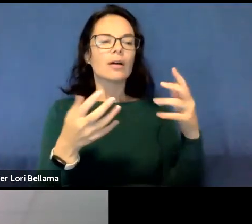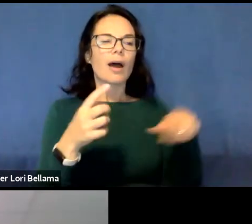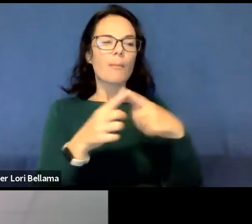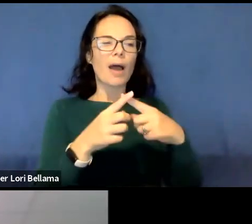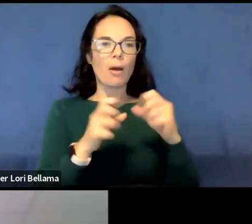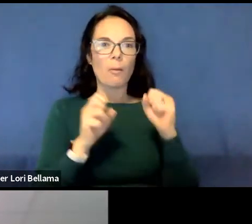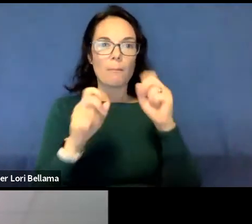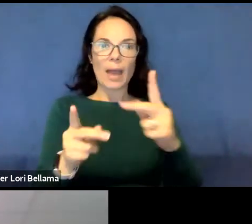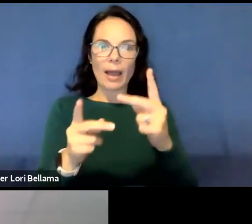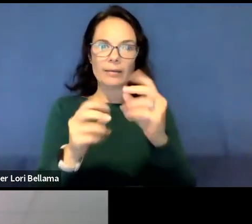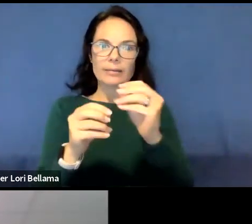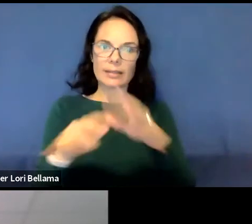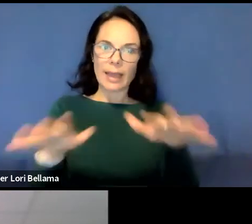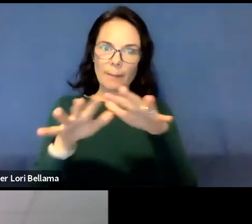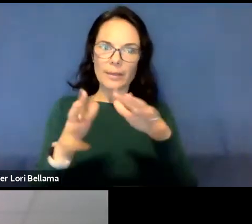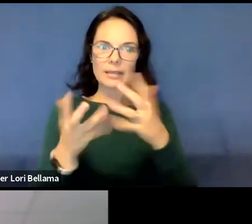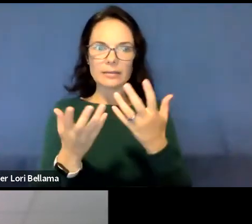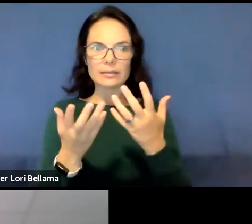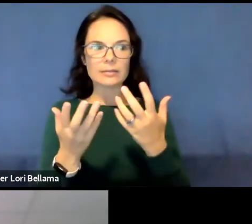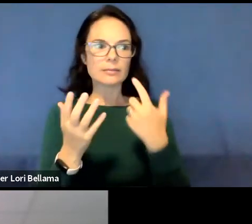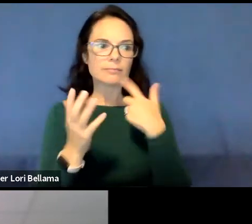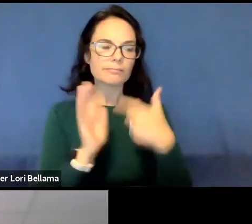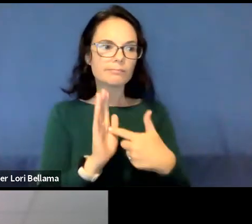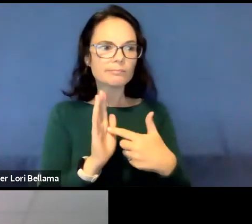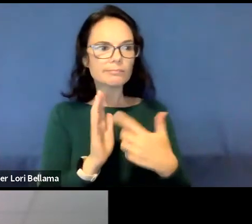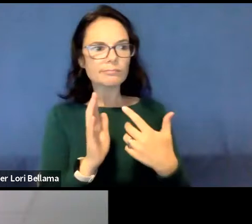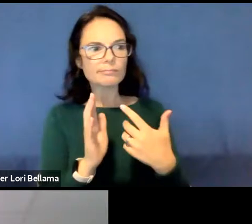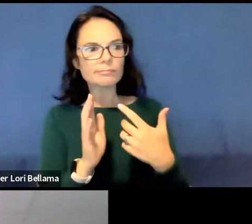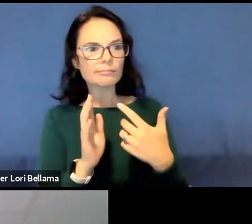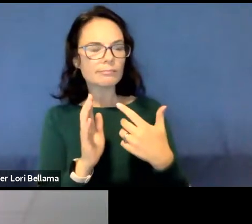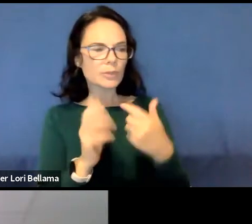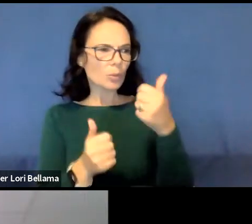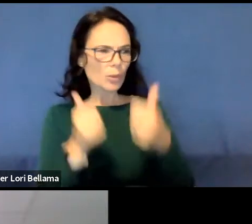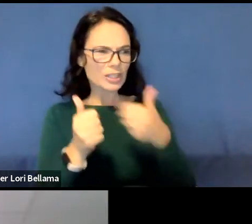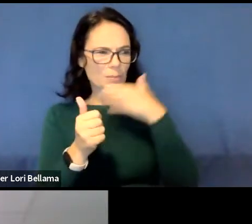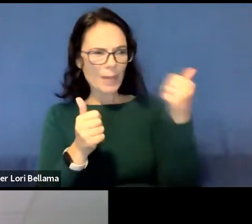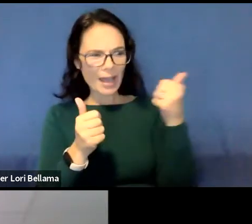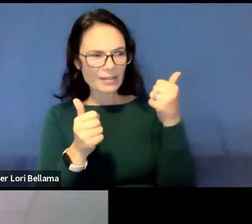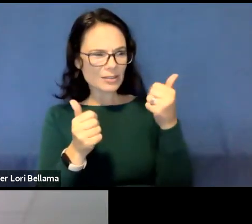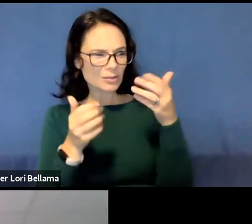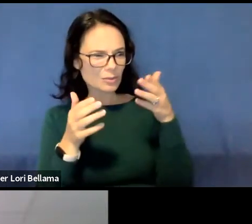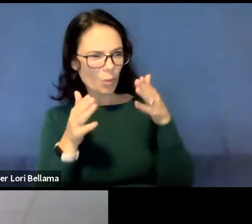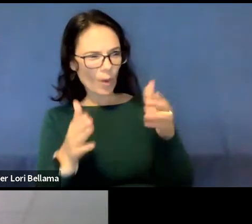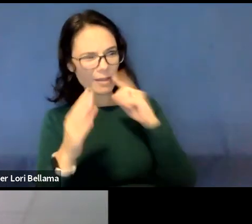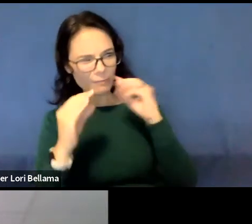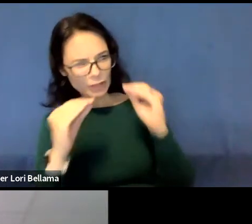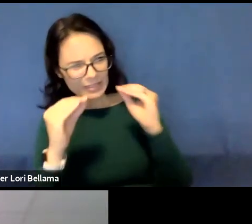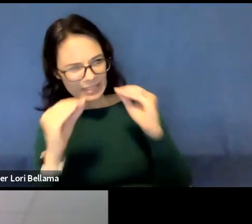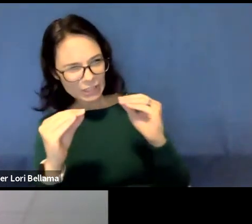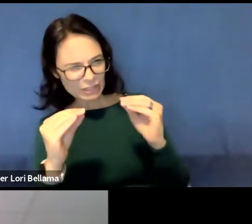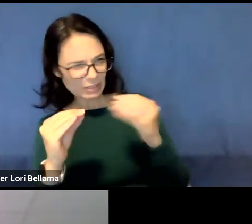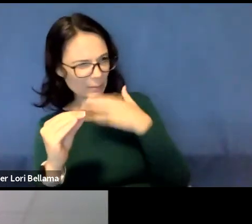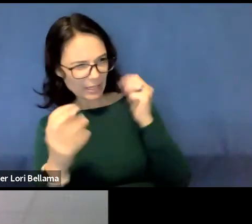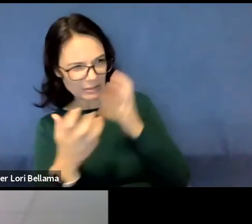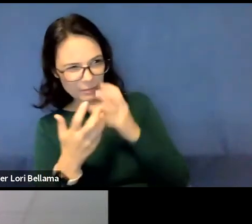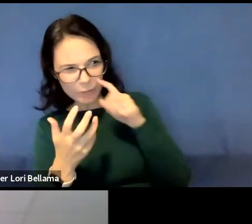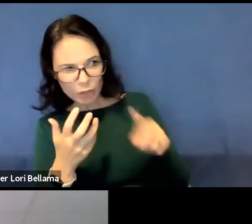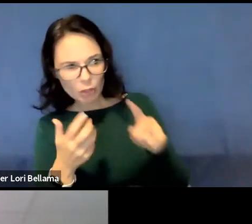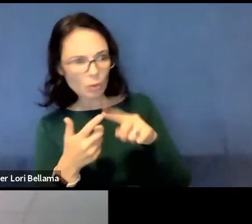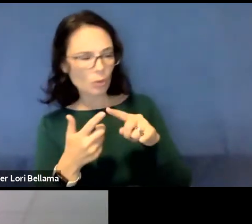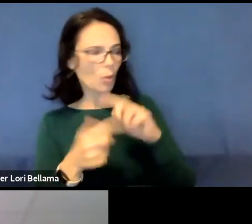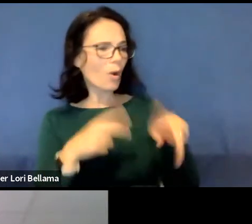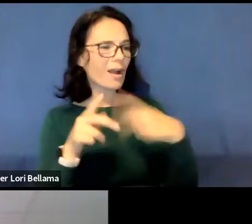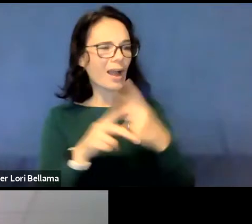them questions, basically, what instructional modality would be their preference? What types of student services would they like